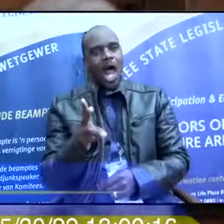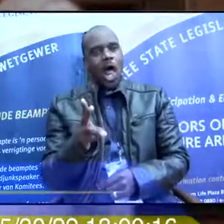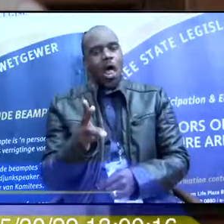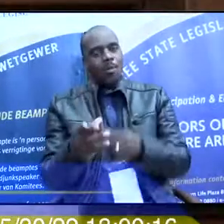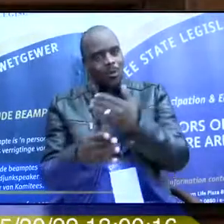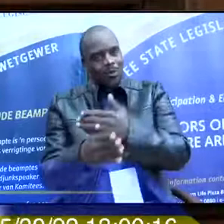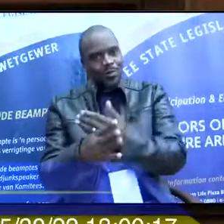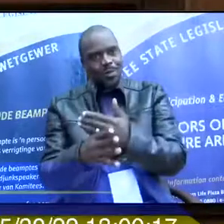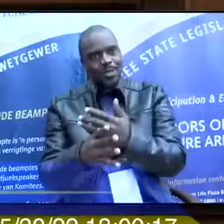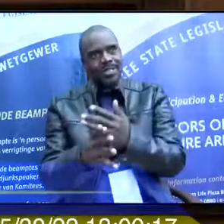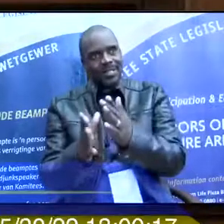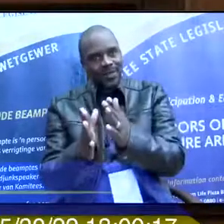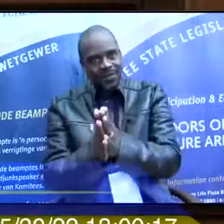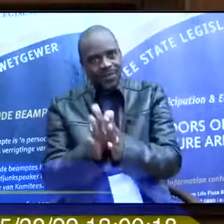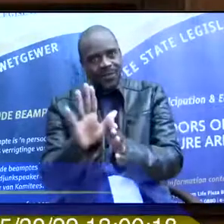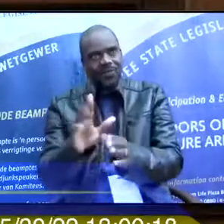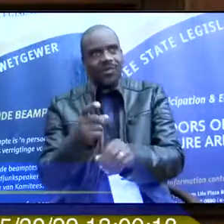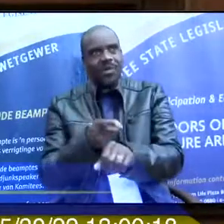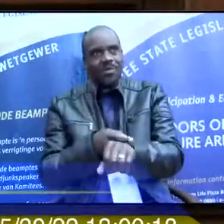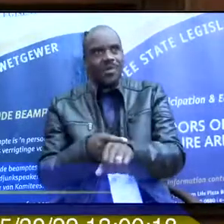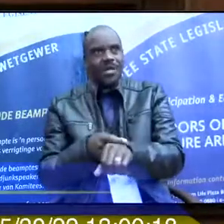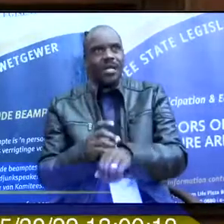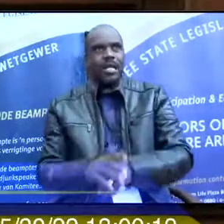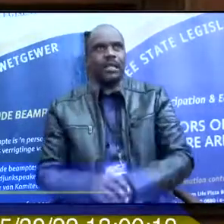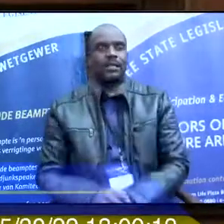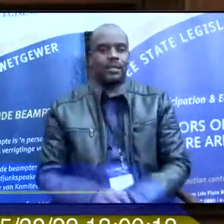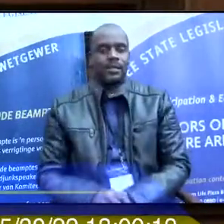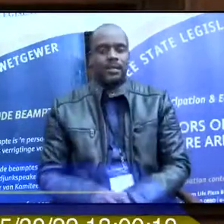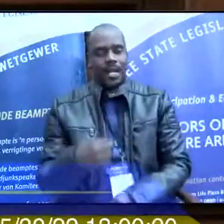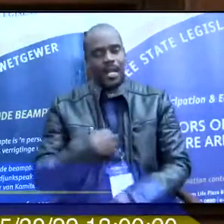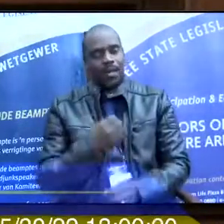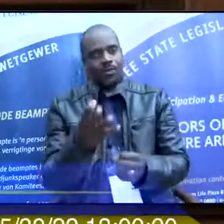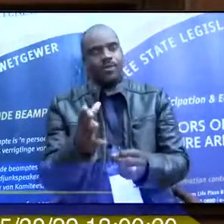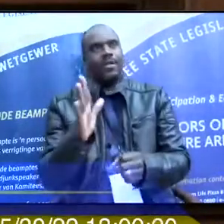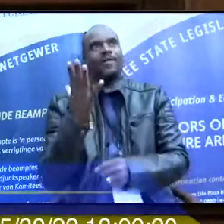used nice fine